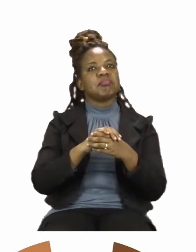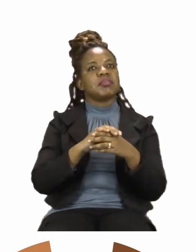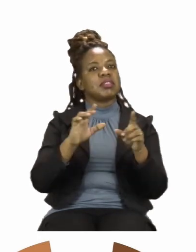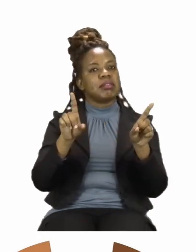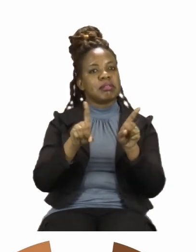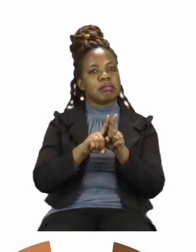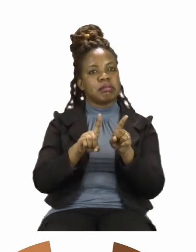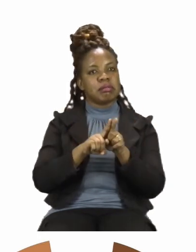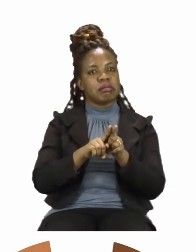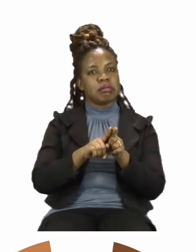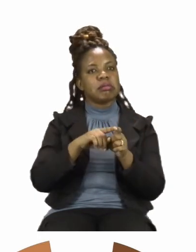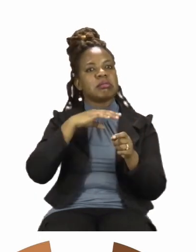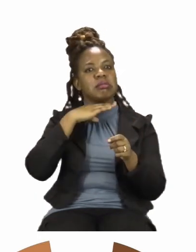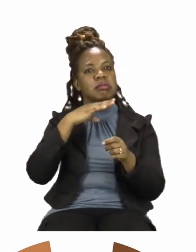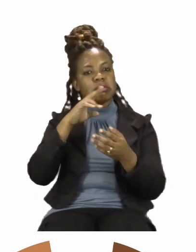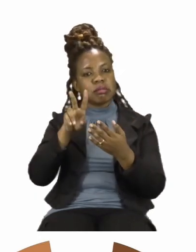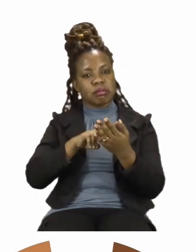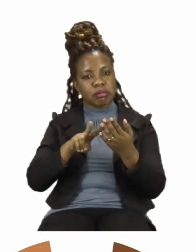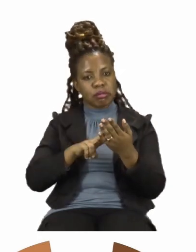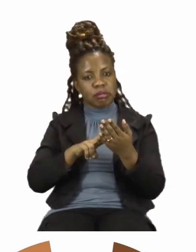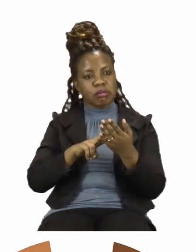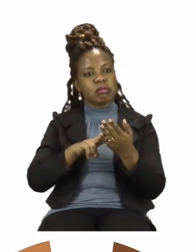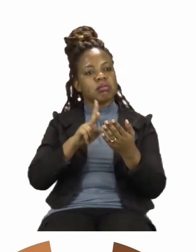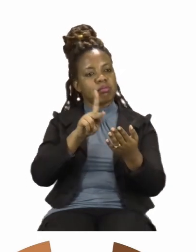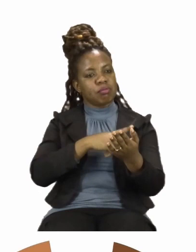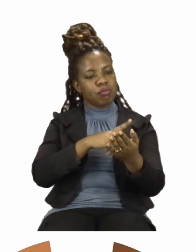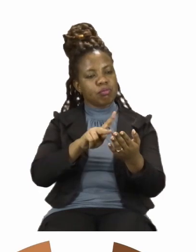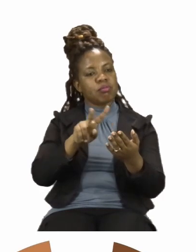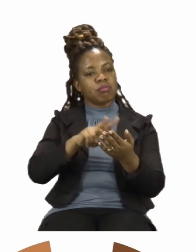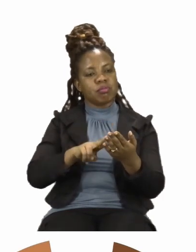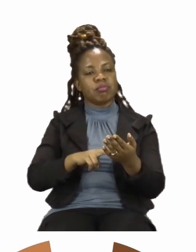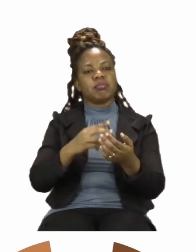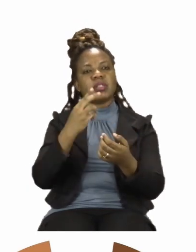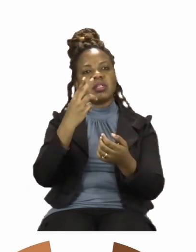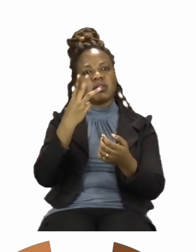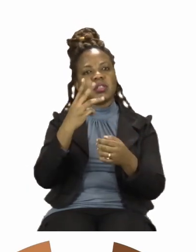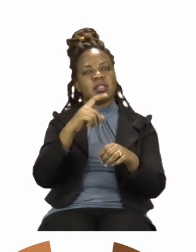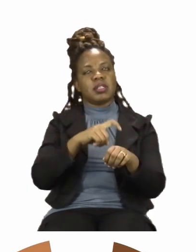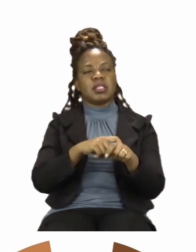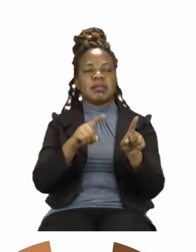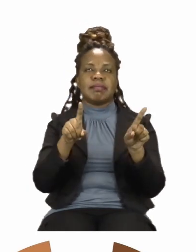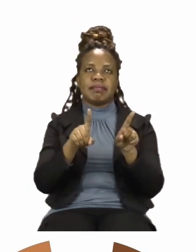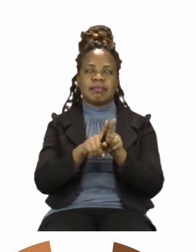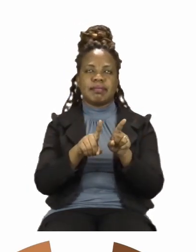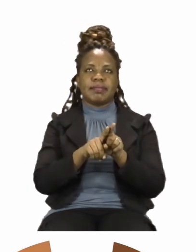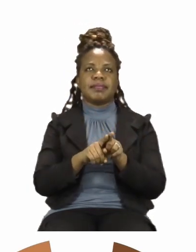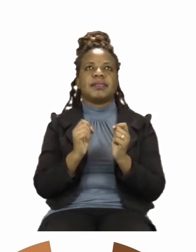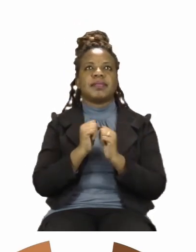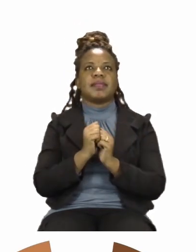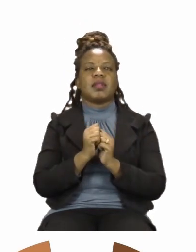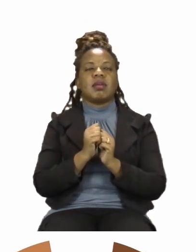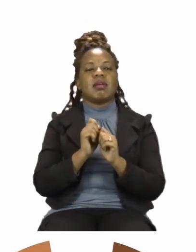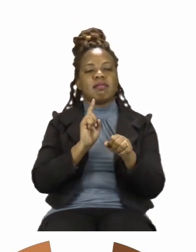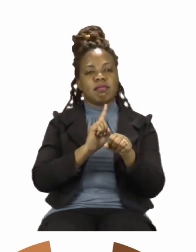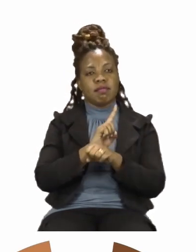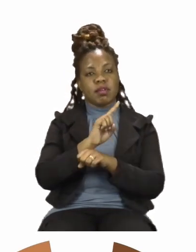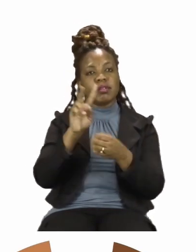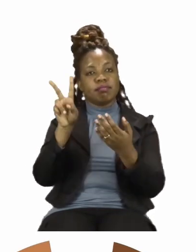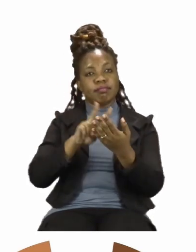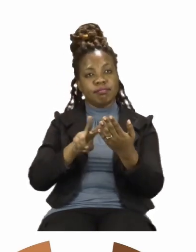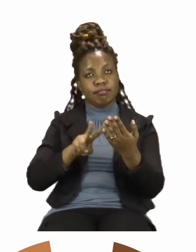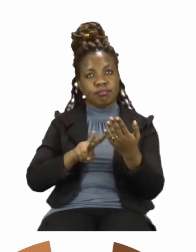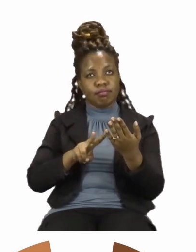times. The first time is to understand what the poem is all about. Then the second time is to try and find